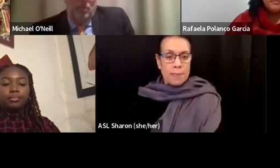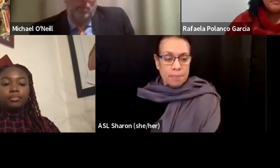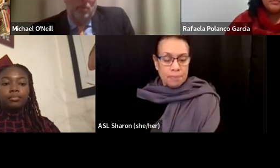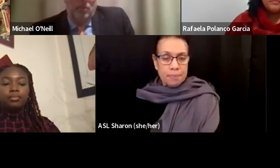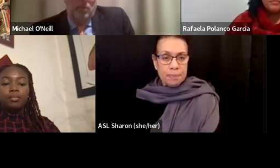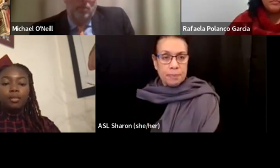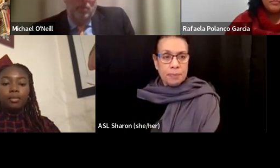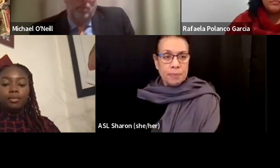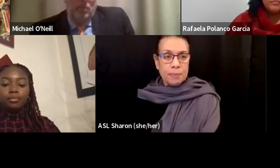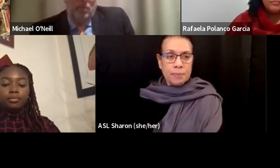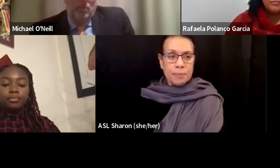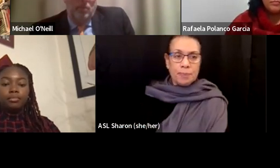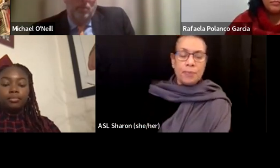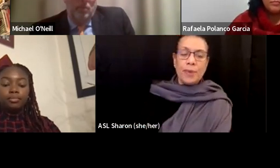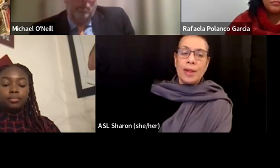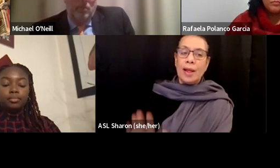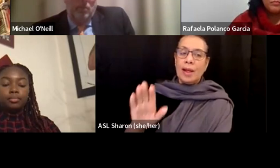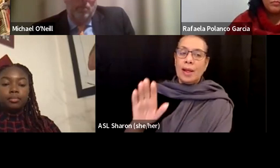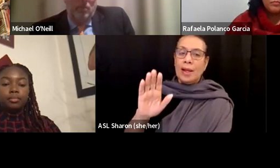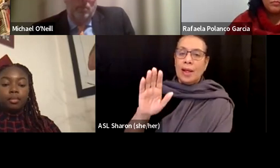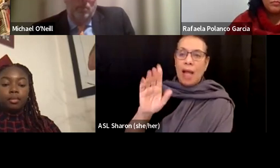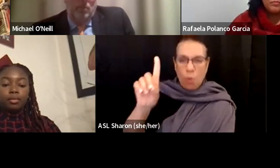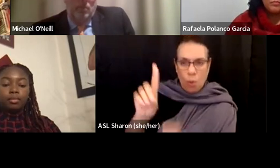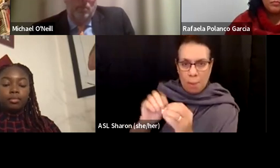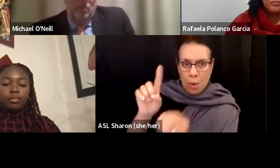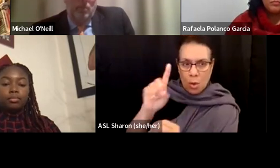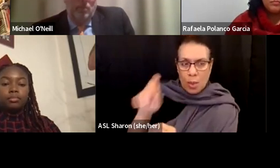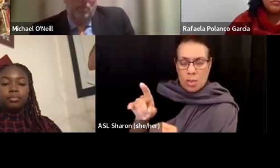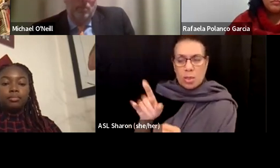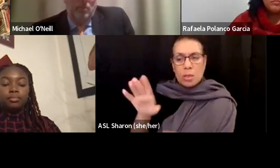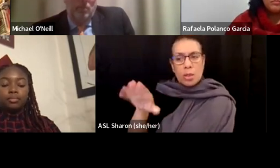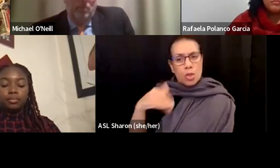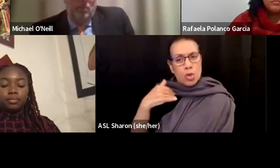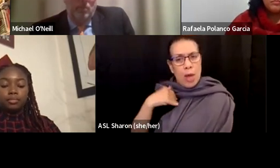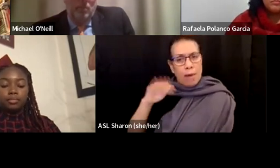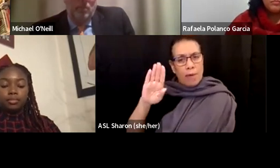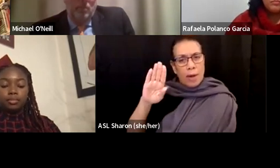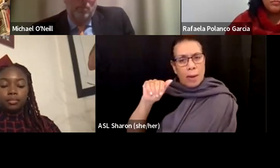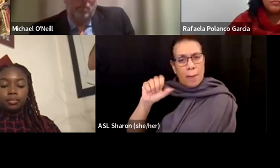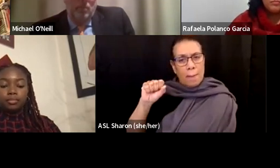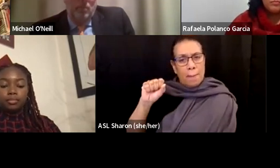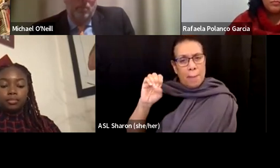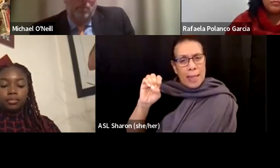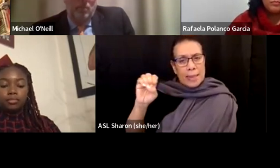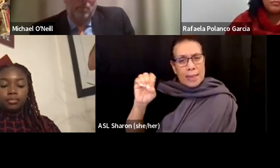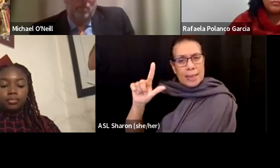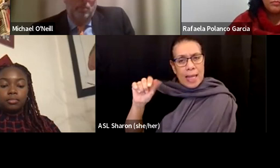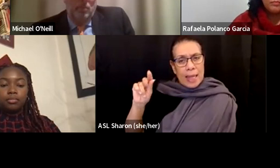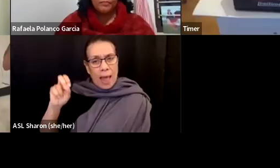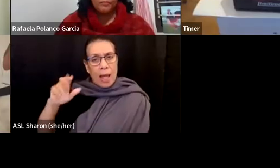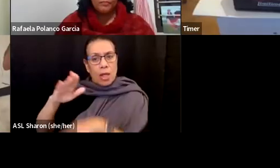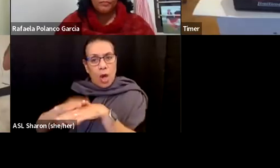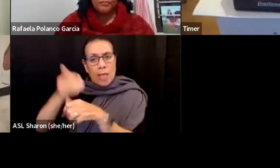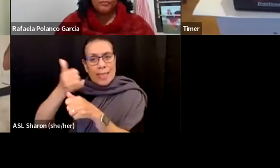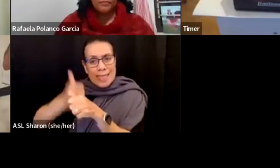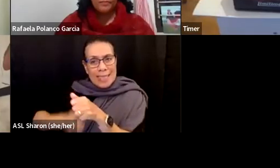i'm going to have one just clarifying question here too is there a baseline for every high school that you're anticipating and i'm